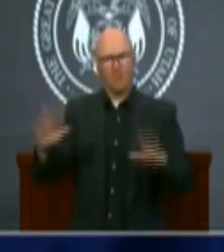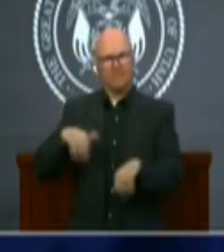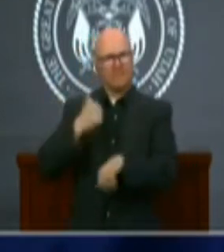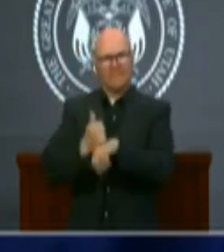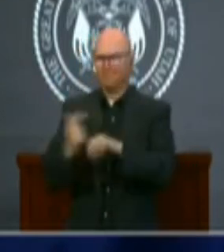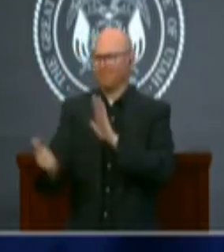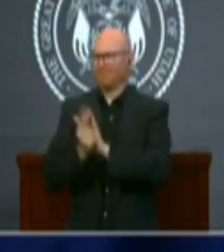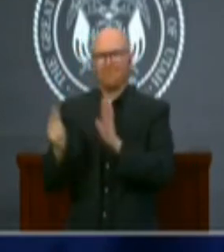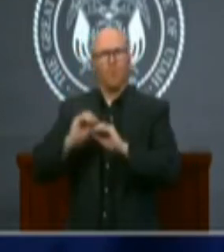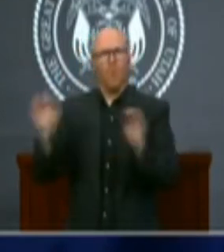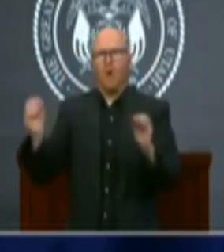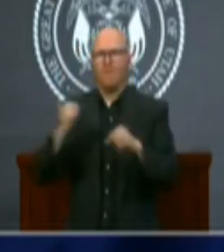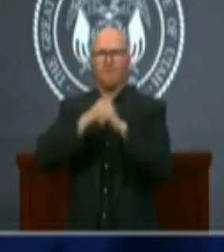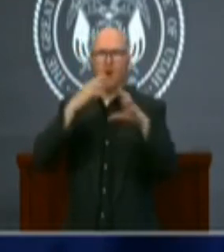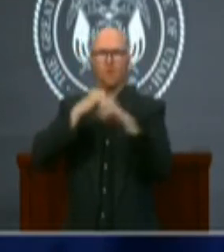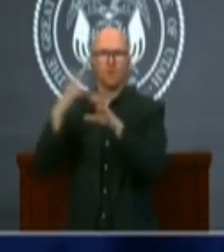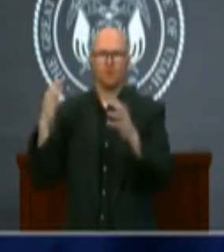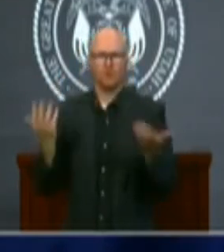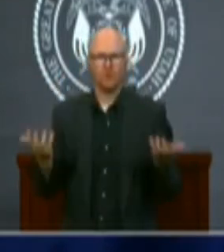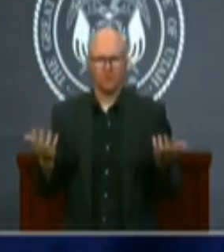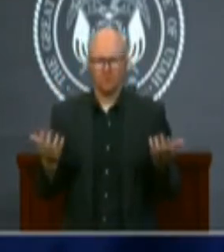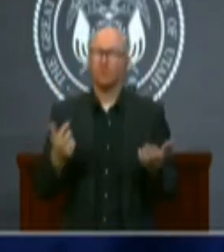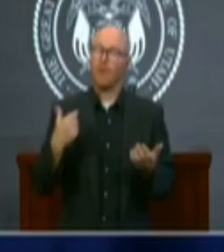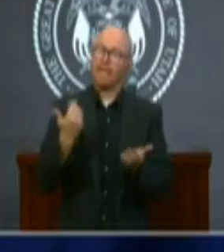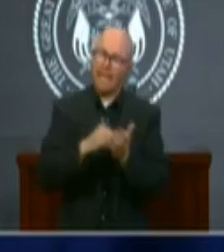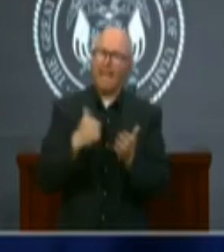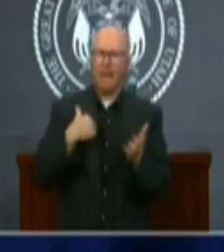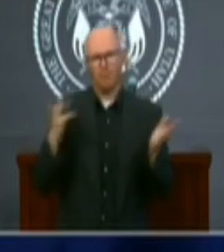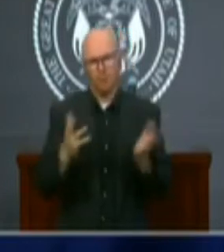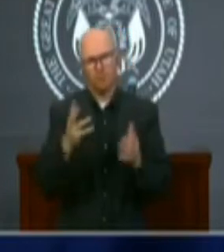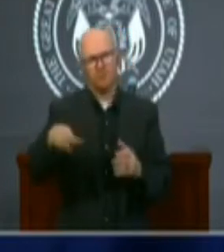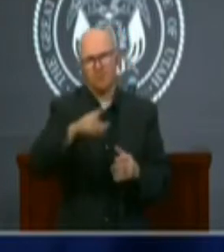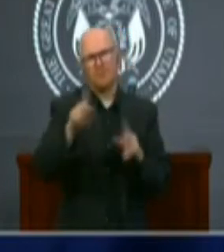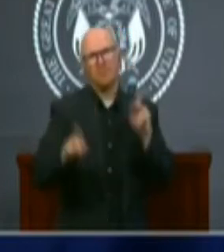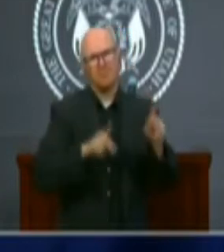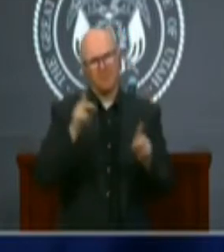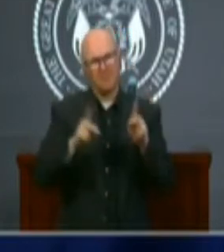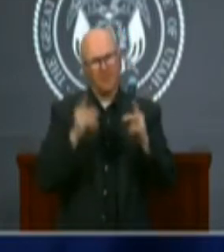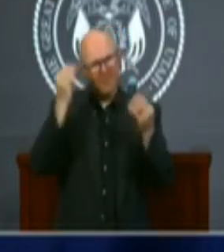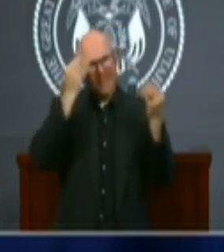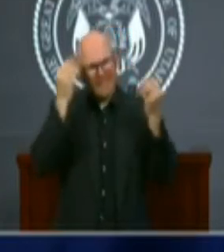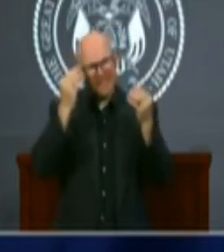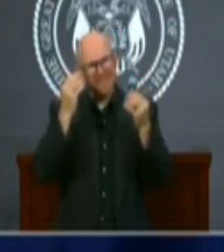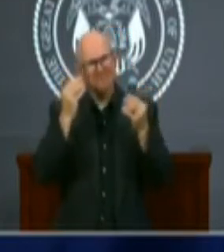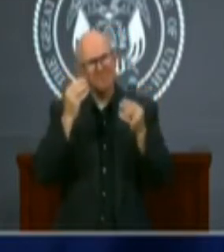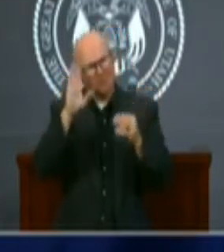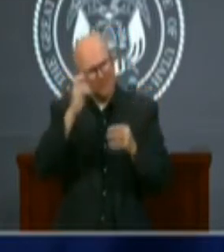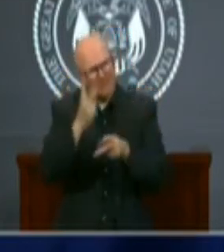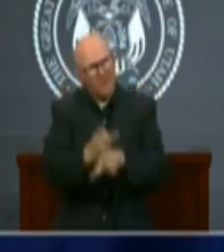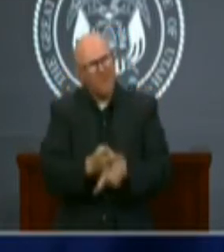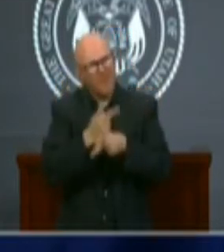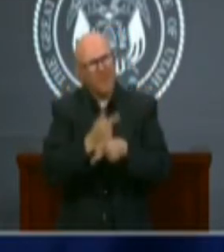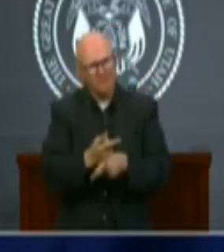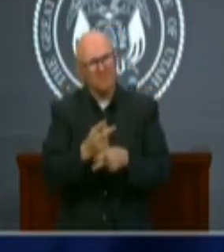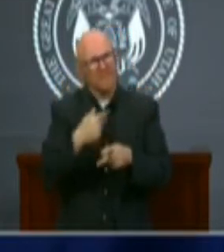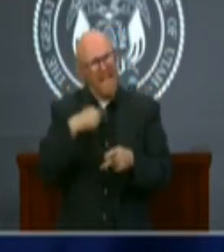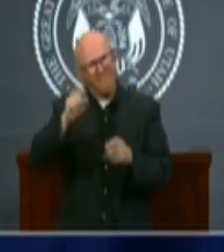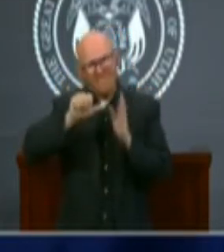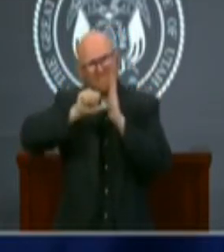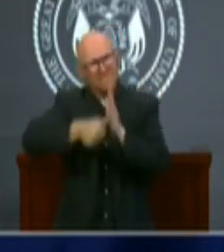already, and so I'm encouraging citizens to look very closely at what they have. I just can't emphasize this enough,